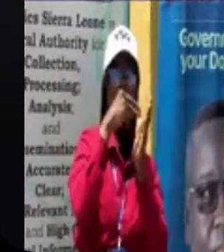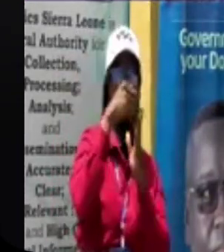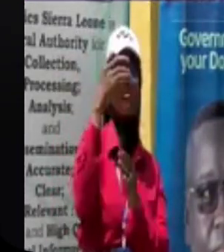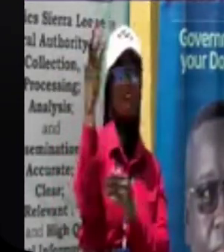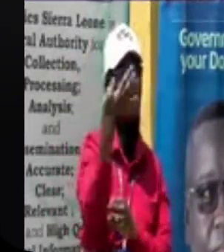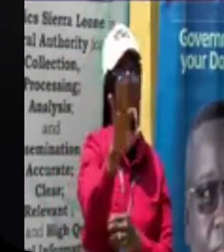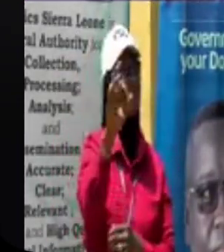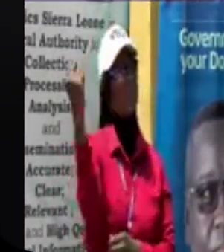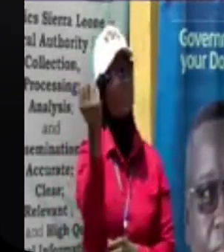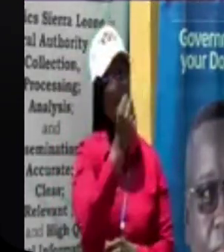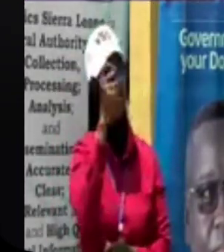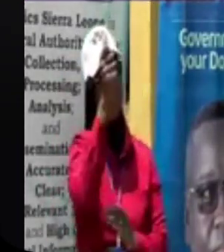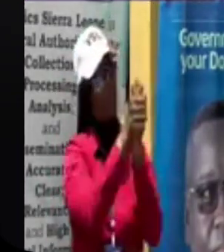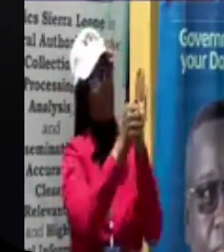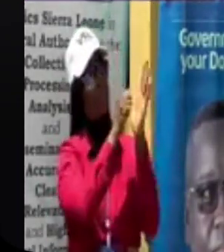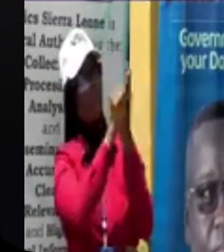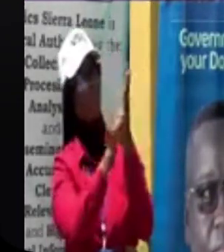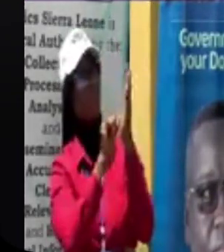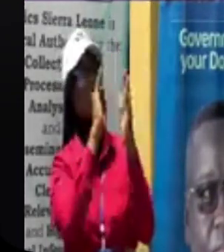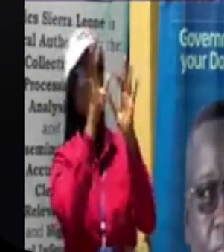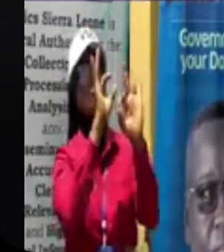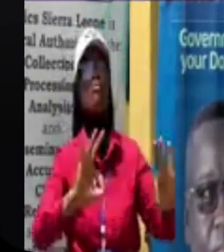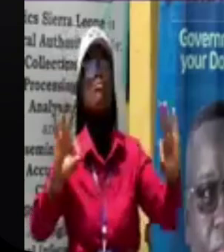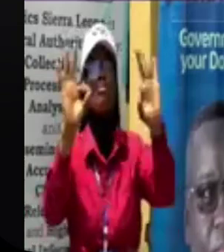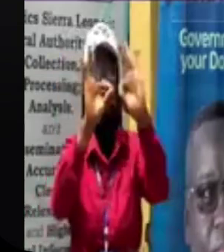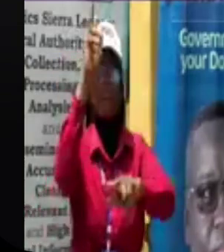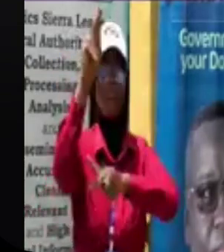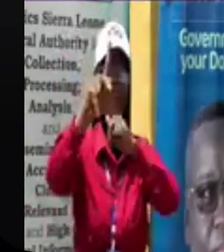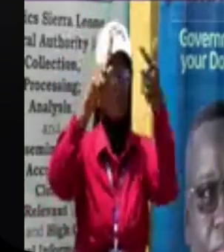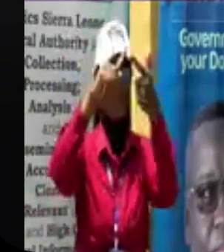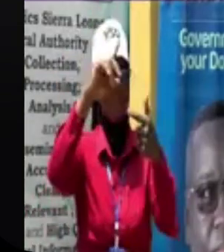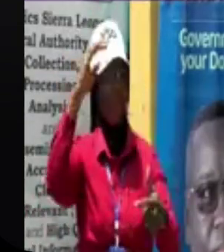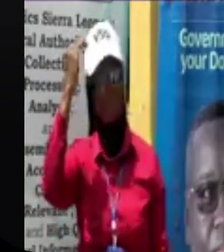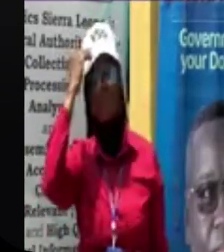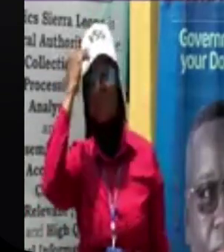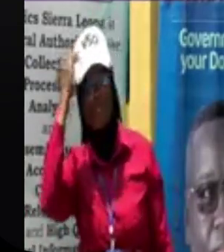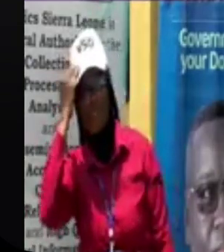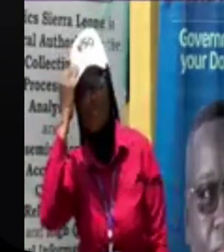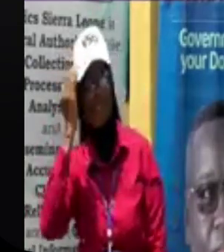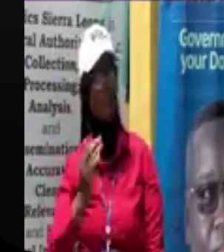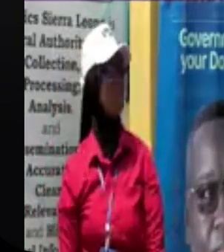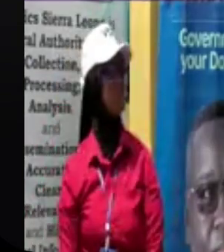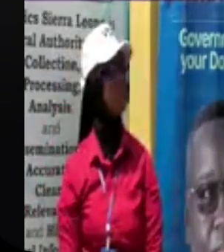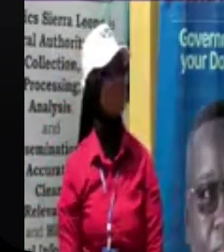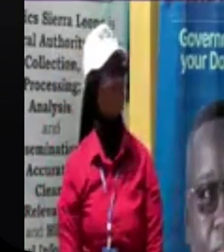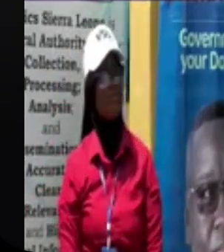country. That accountability important for letting people they know. Look,